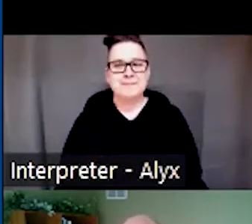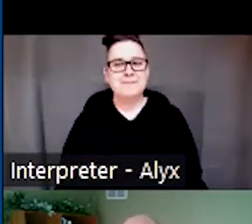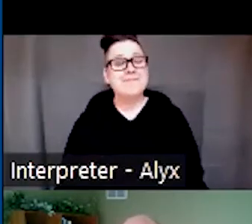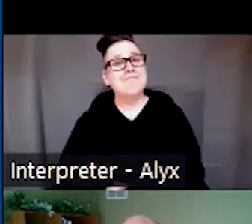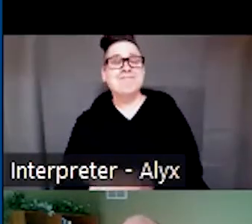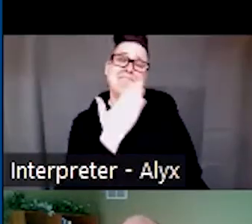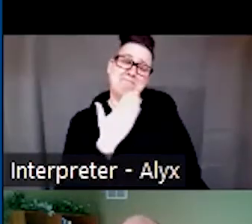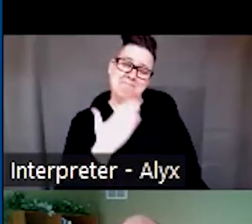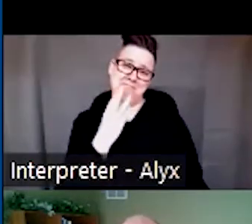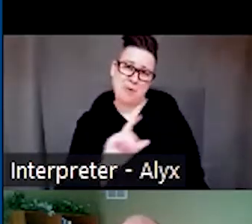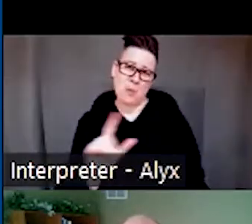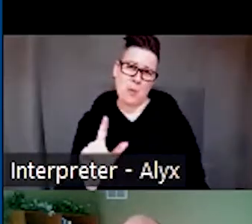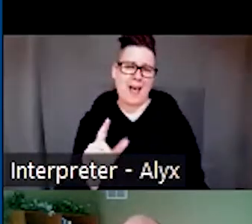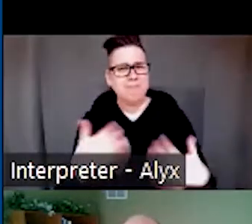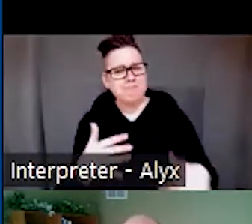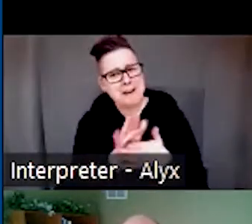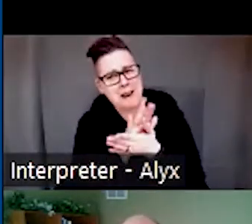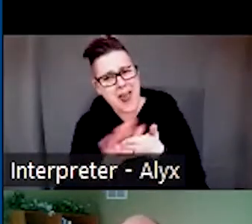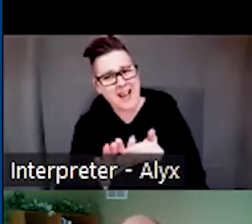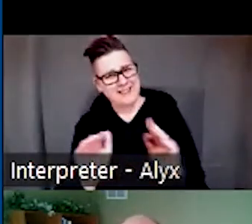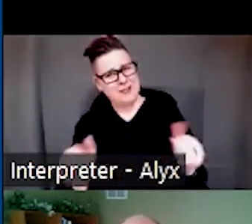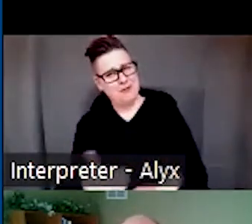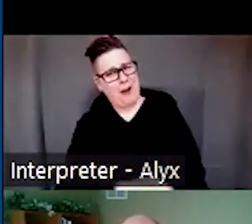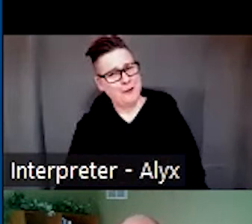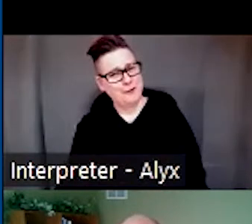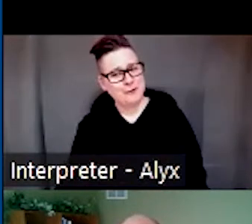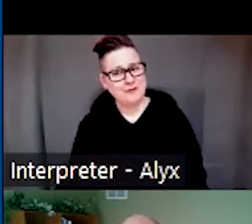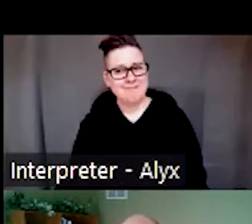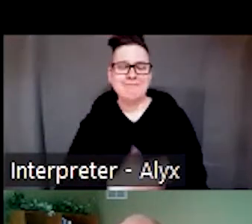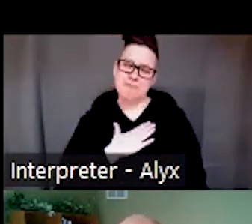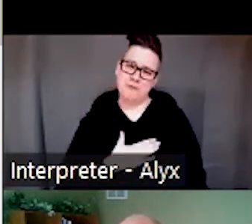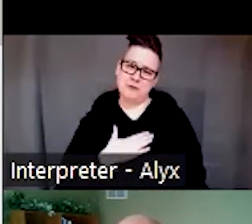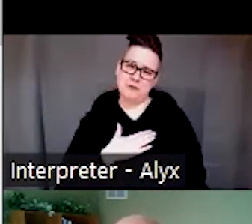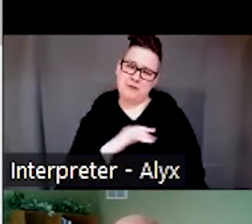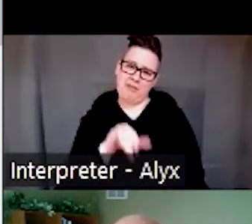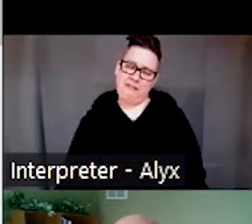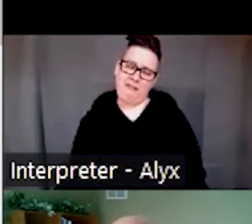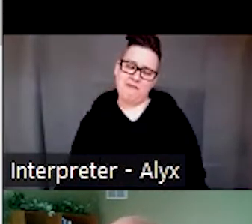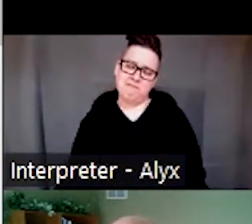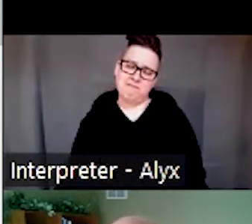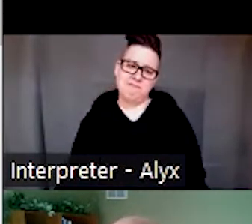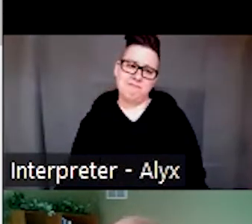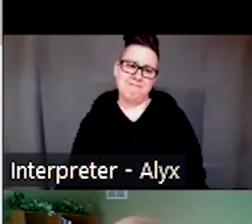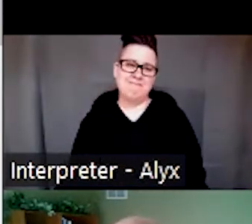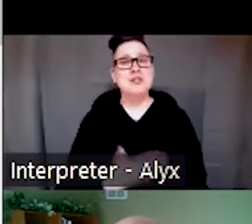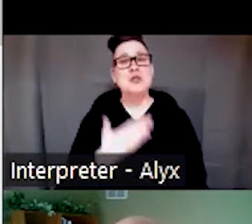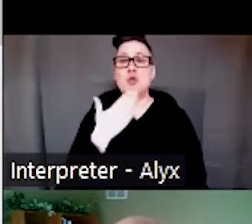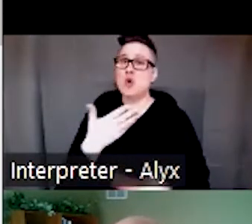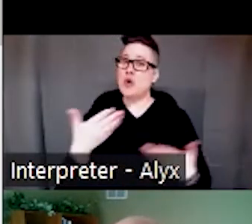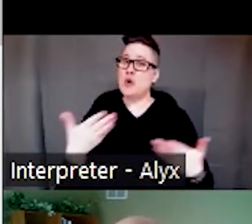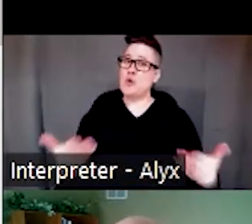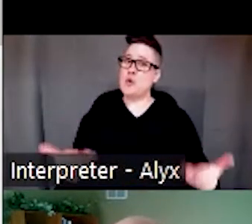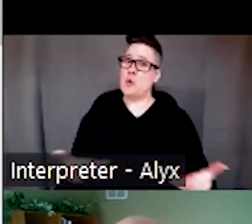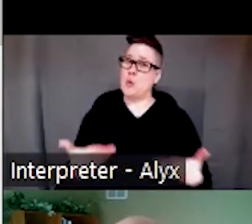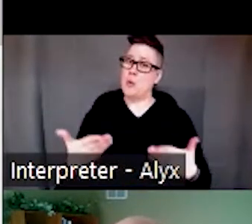Thank you, Will, for that extremely kind introduction. Very much appreciate it, and good to be here with all of